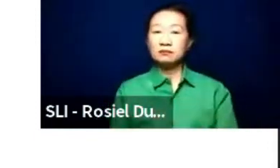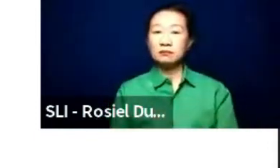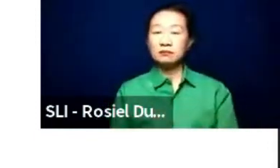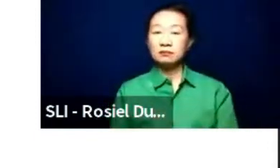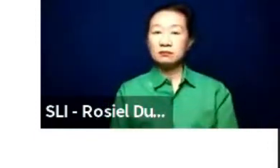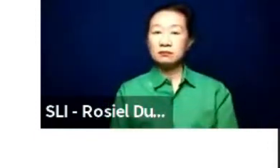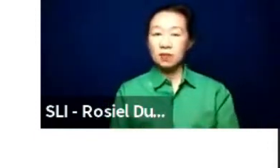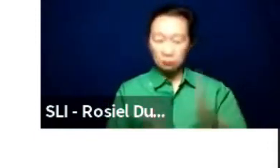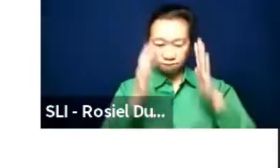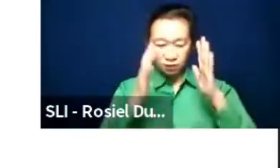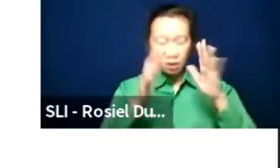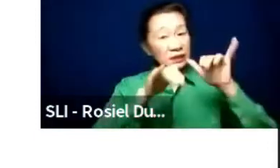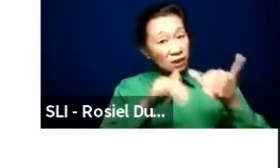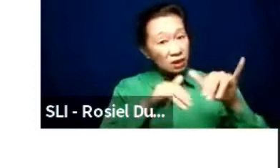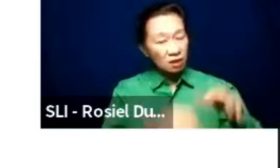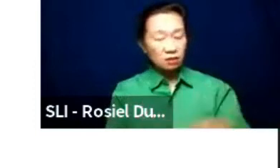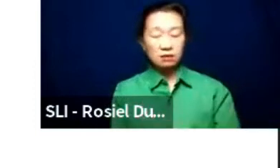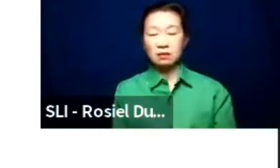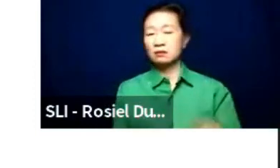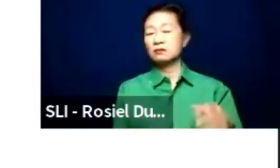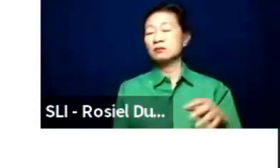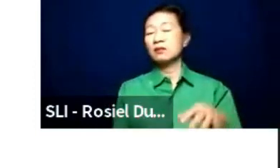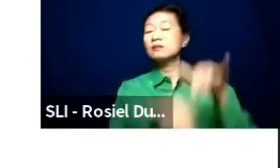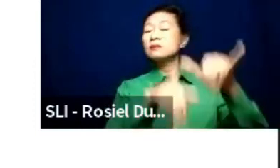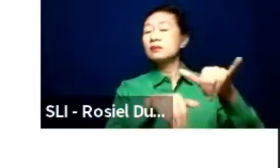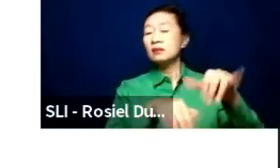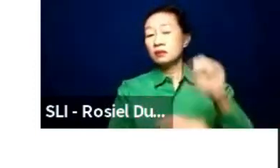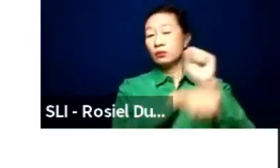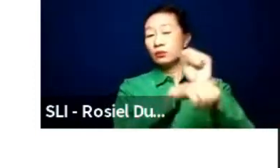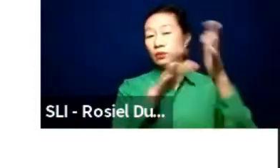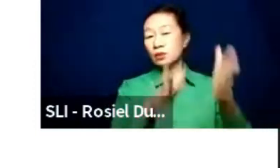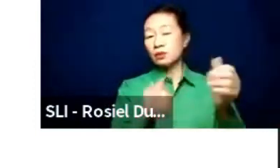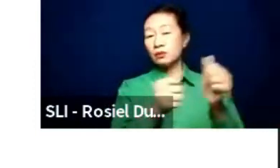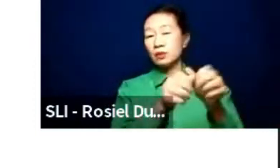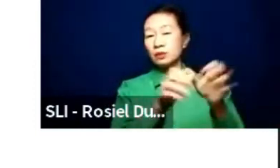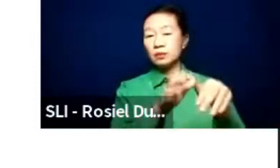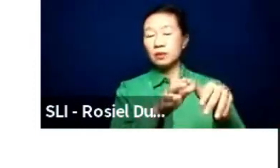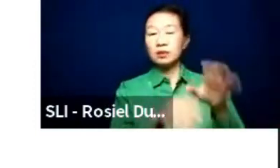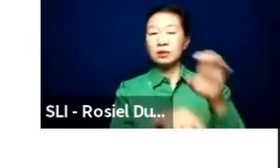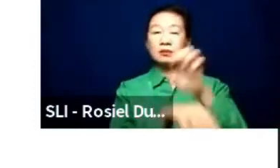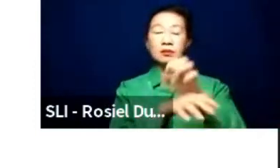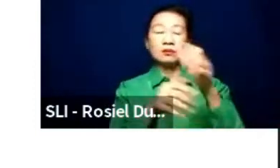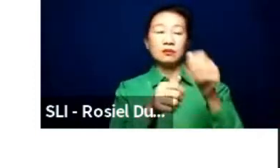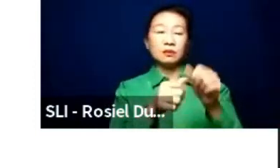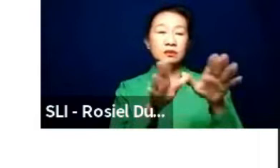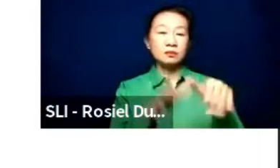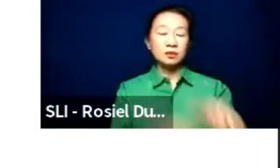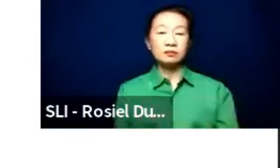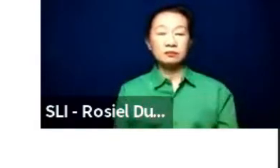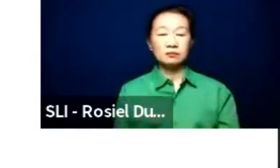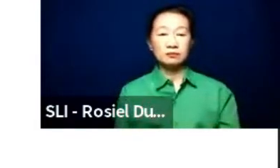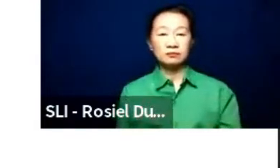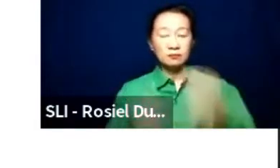na doon na talaga nagtatrabaho yung worker with disability, no, employee with disability. And these could